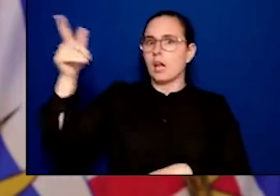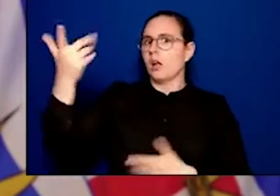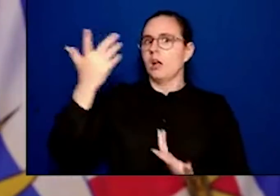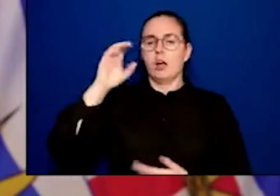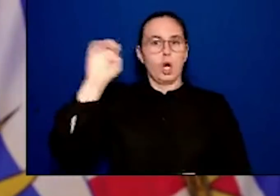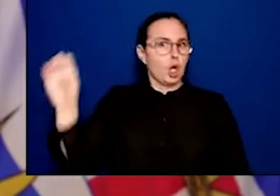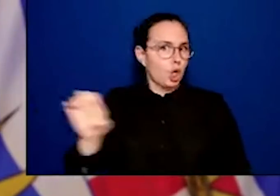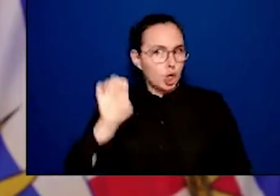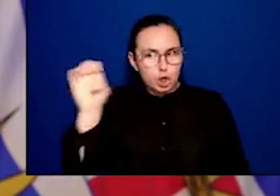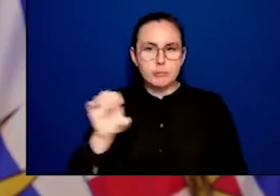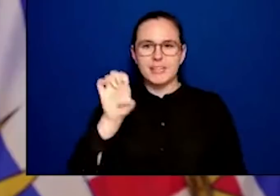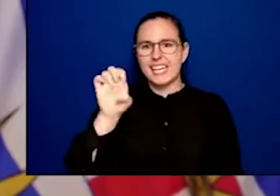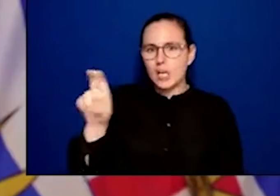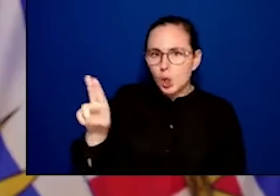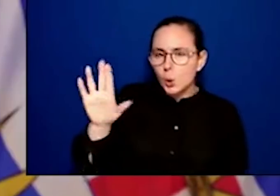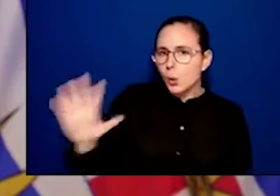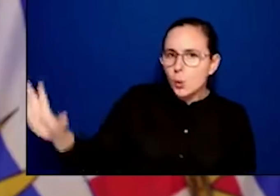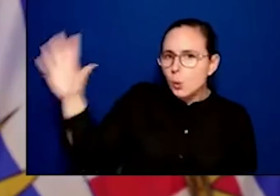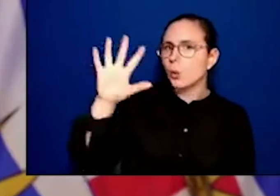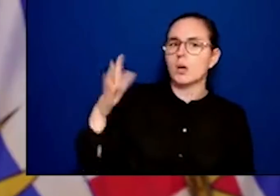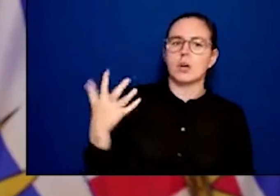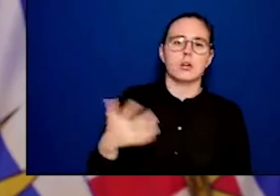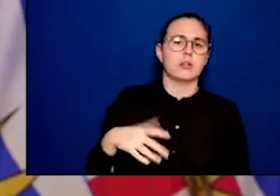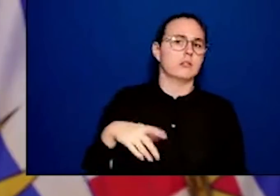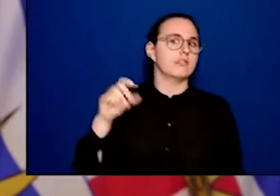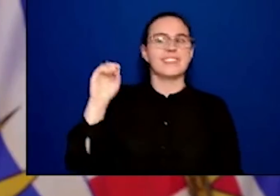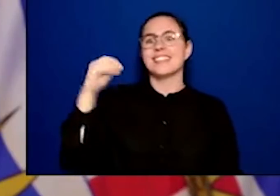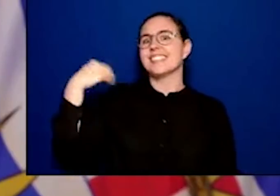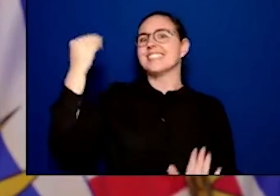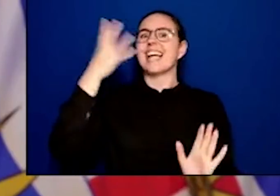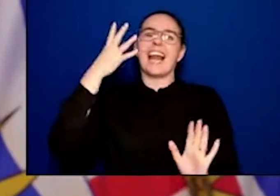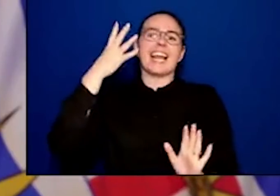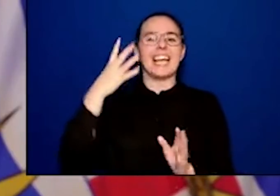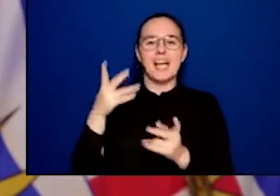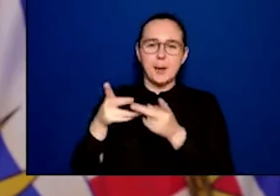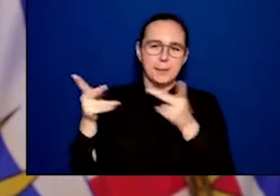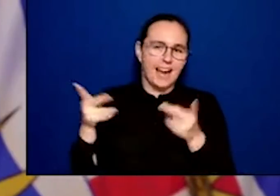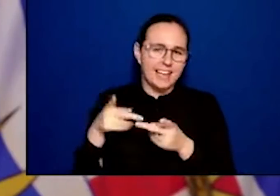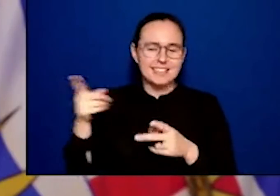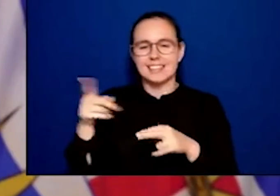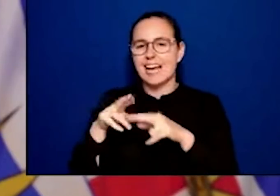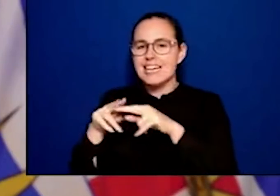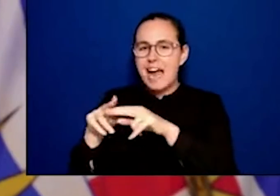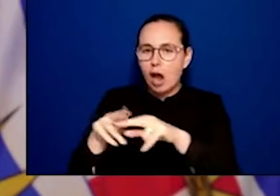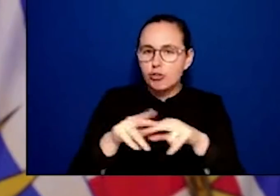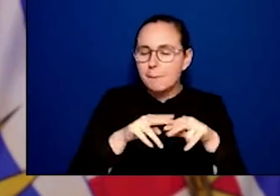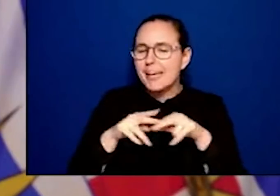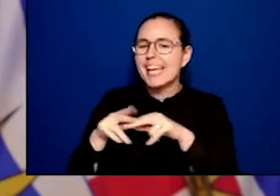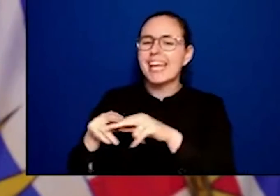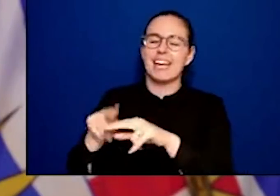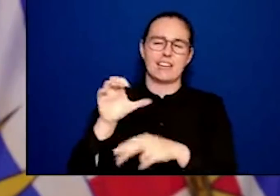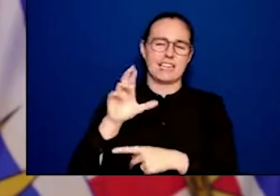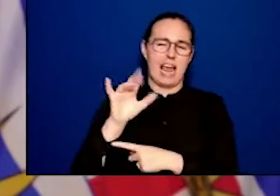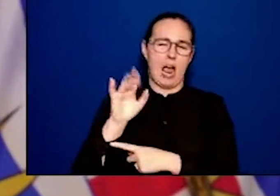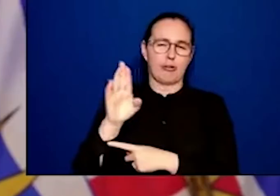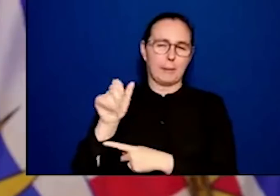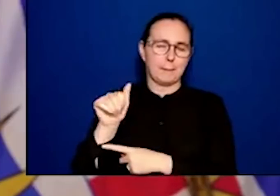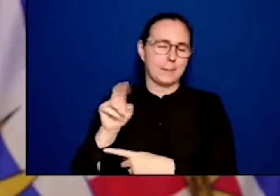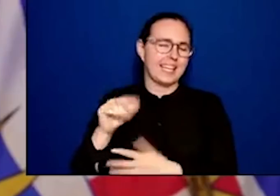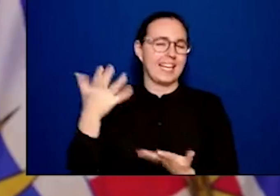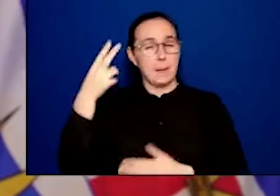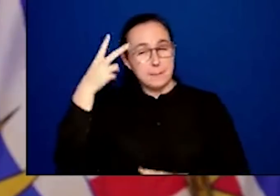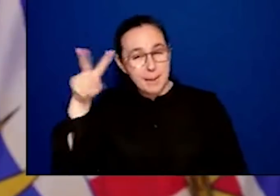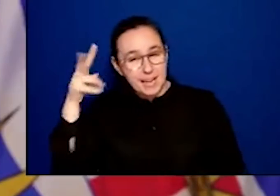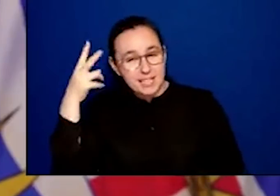and the Caribbean, where mixed doses have been a part of the immunization program in many countries, in 19 of the